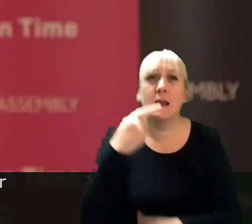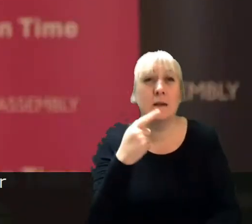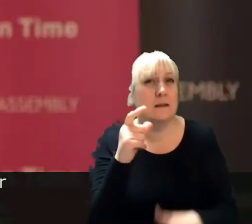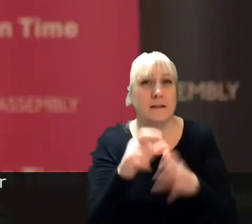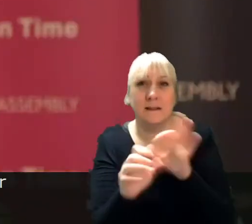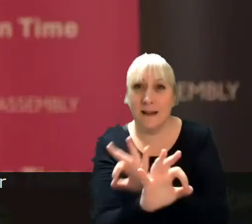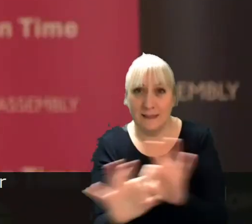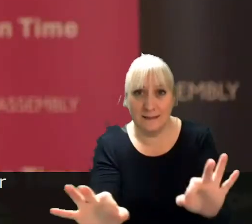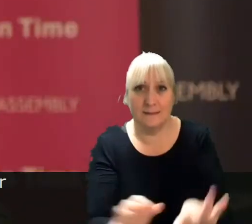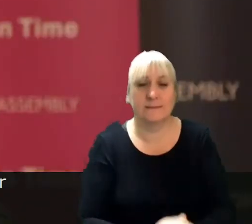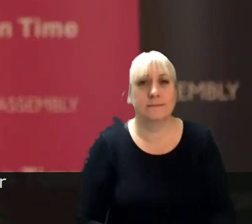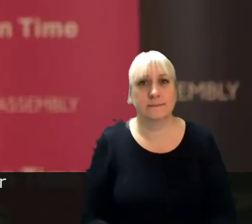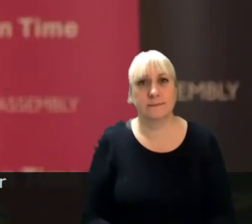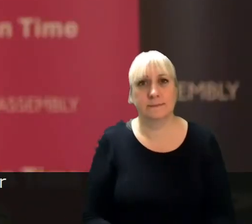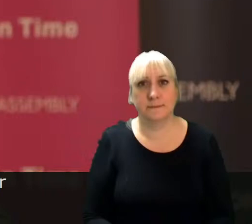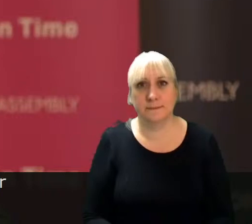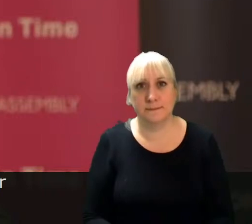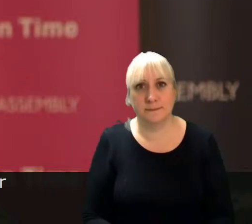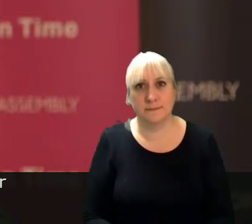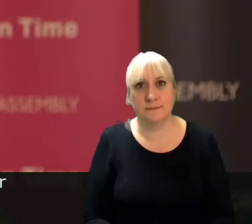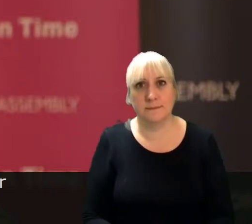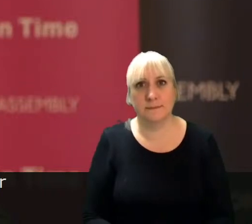Assembly Member Cooper.